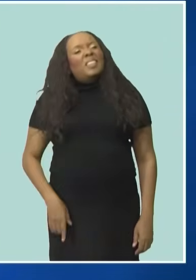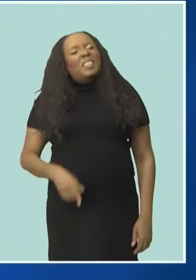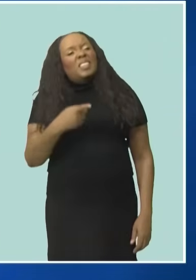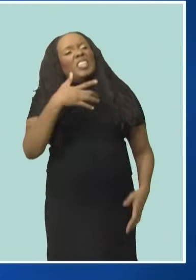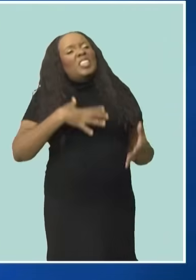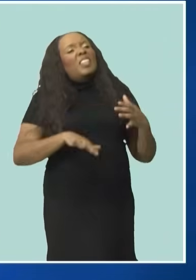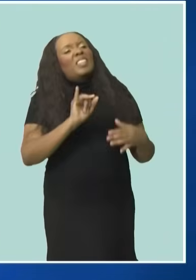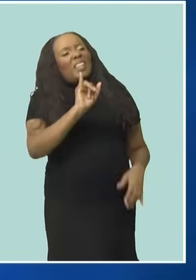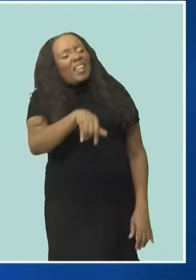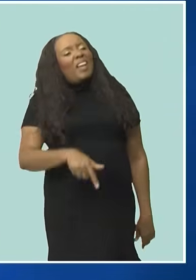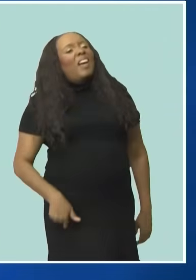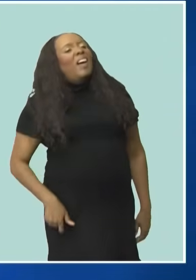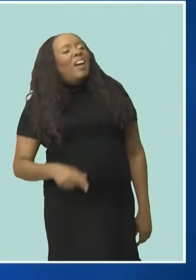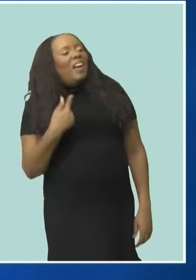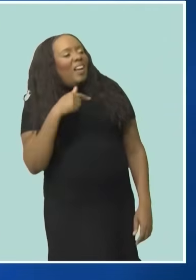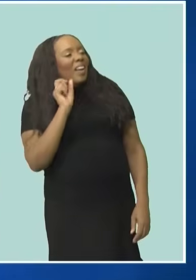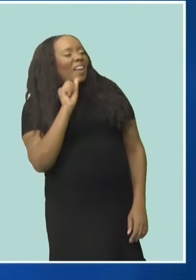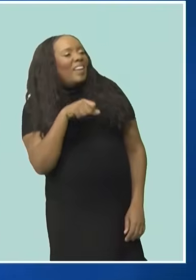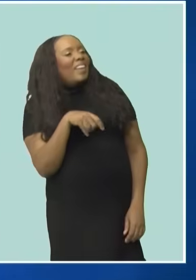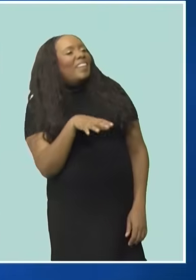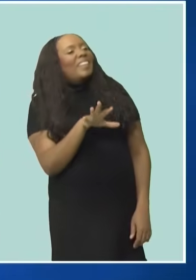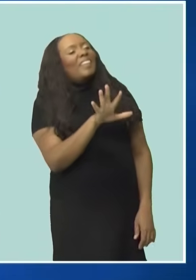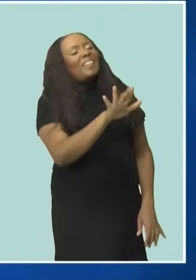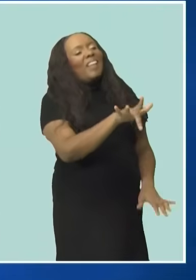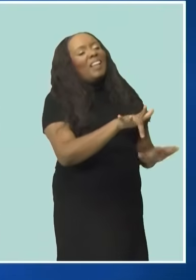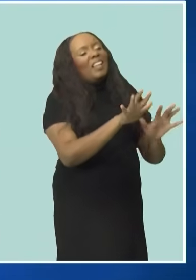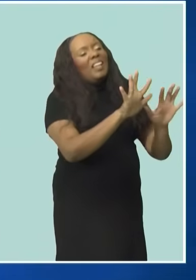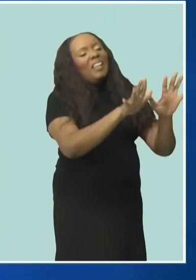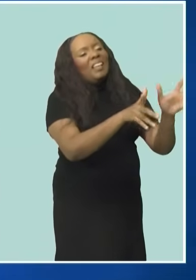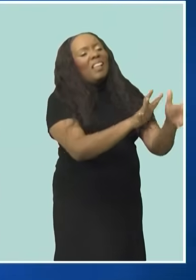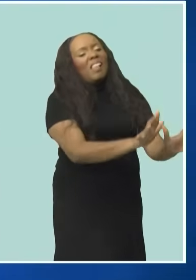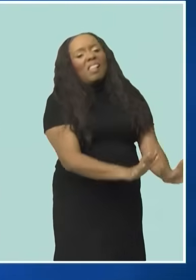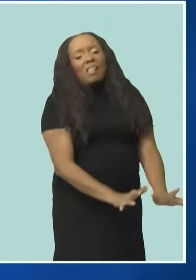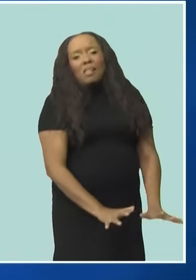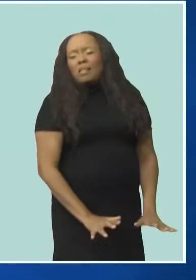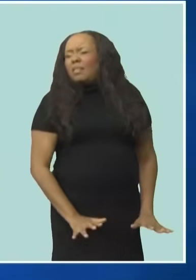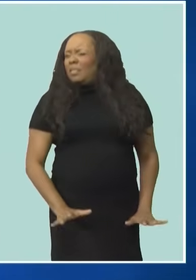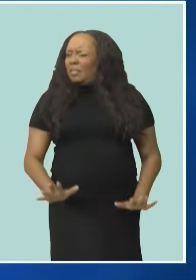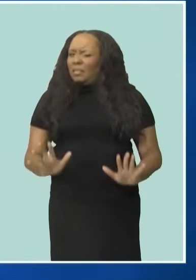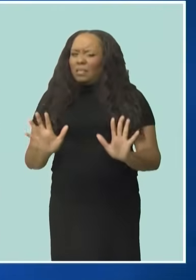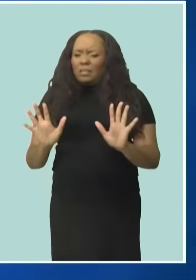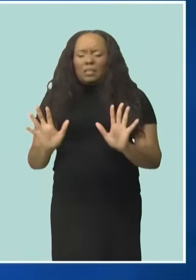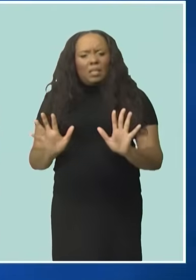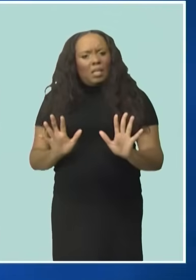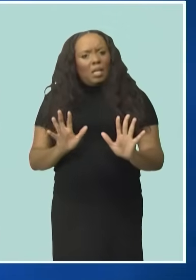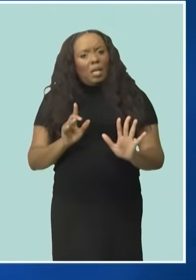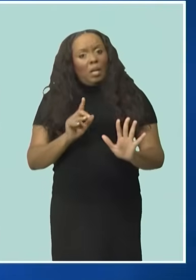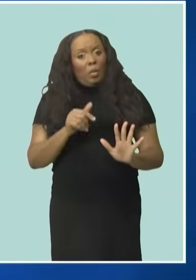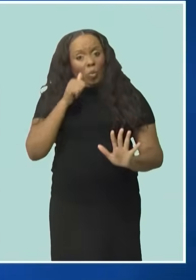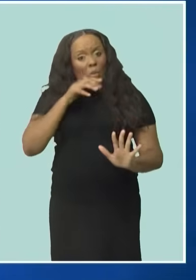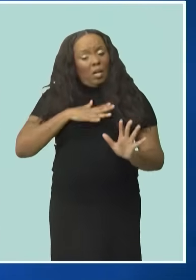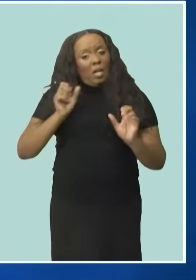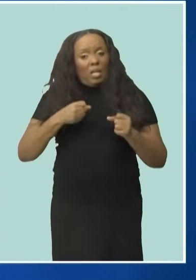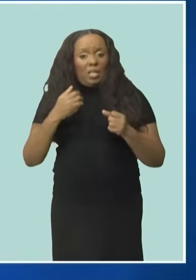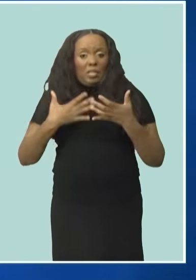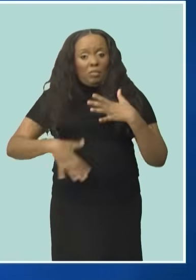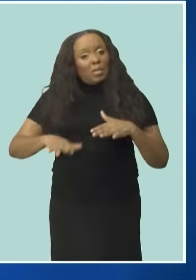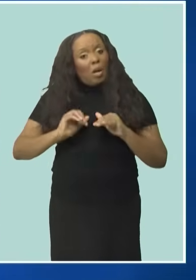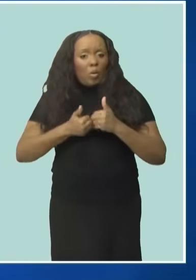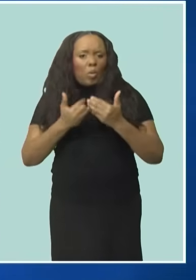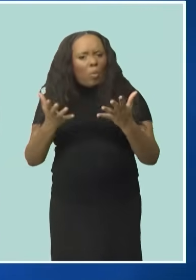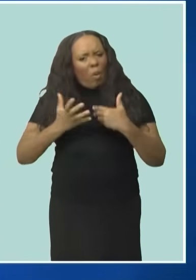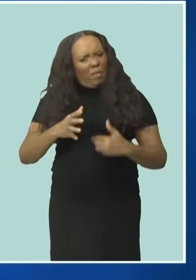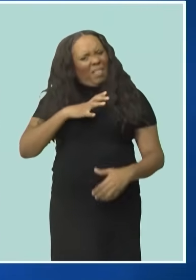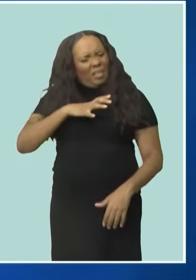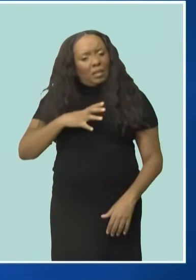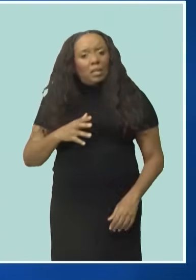that, he's thinking it's an invitation. So ladies, I know, yes, you are free to dress however you want. So I'm not telling you how to dress,